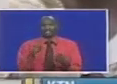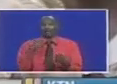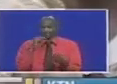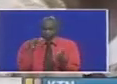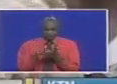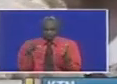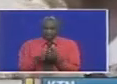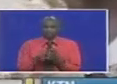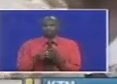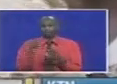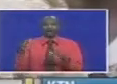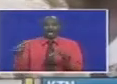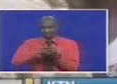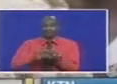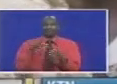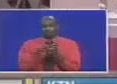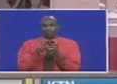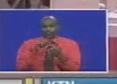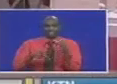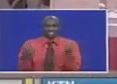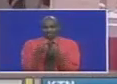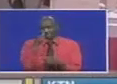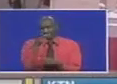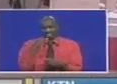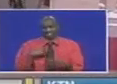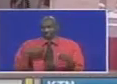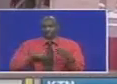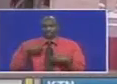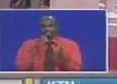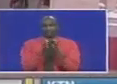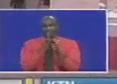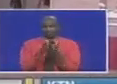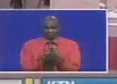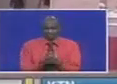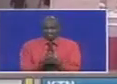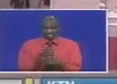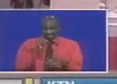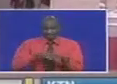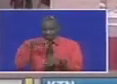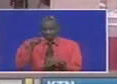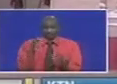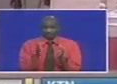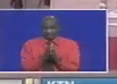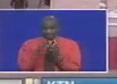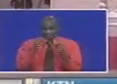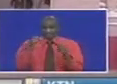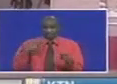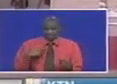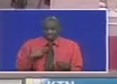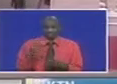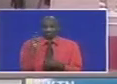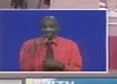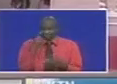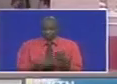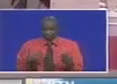is going on within the railway sector. The Jubilee Manifesto, under which the president and his deputy campaigned, contained a